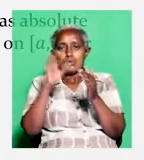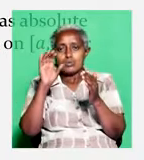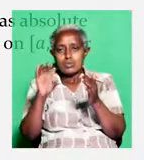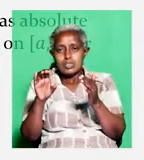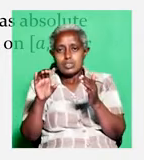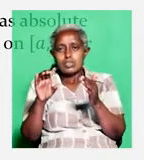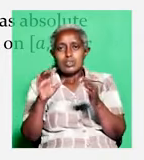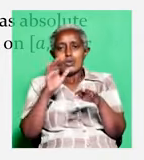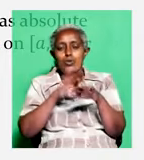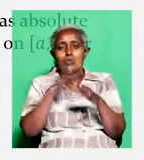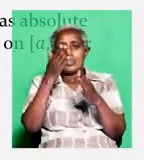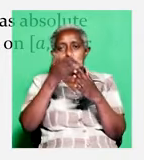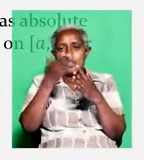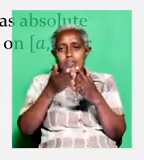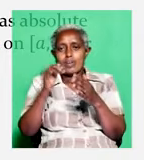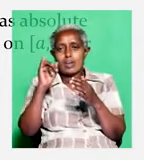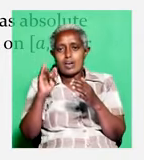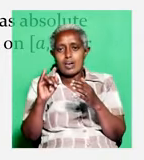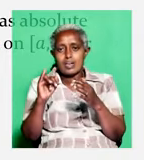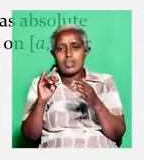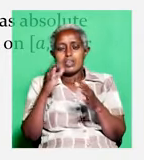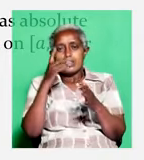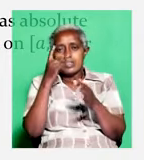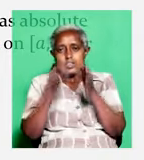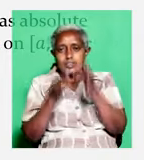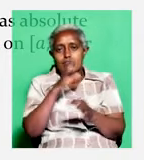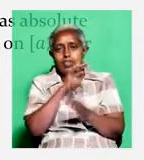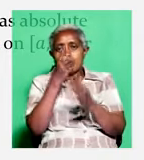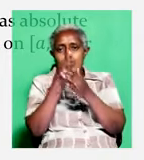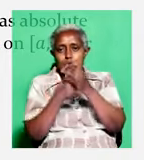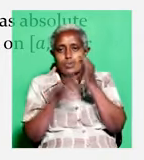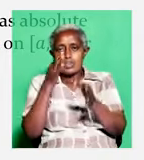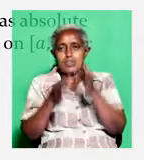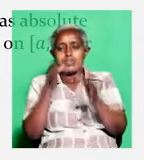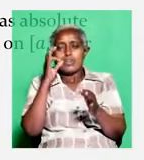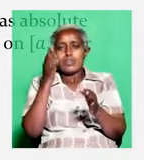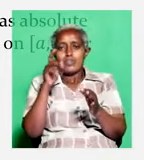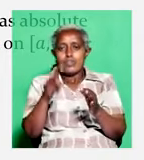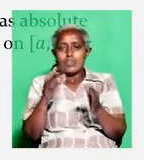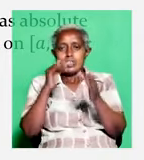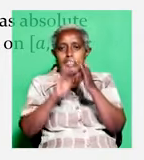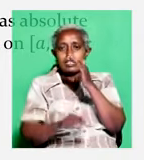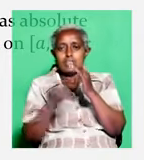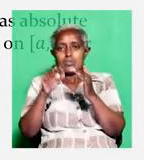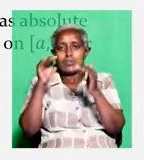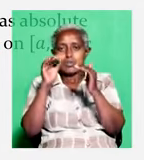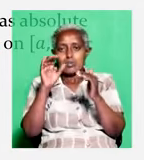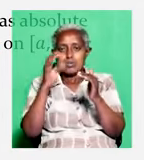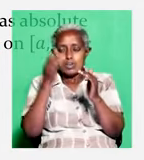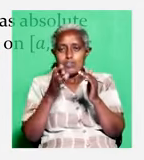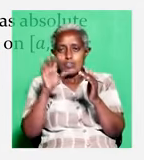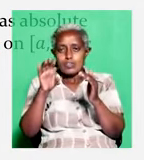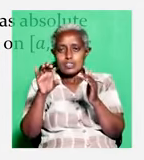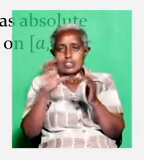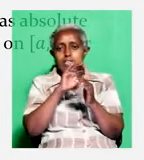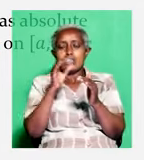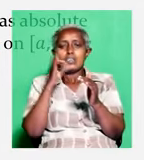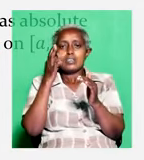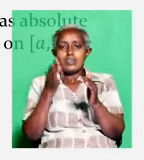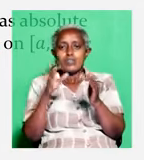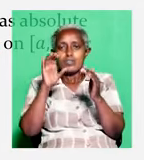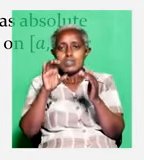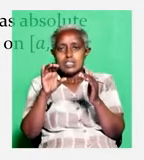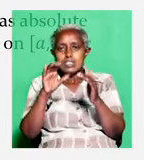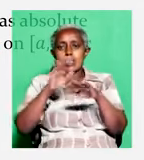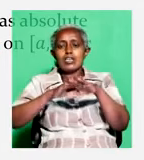c on interval I, if and only if f of x is less than or equal to f of c for every x in I, or f